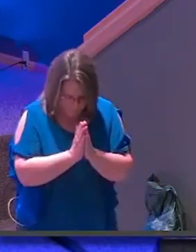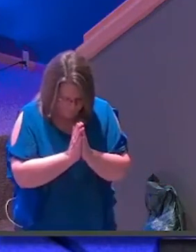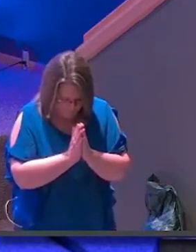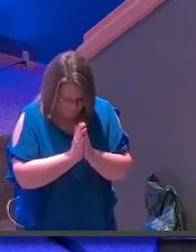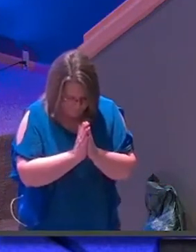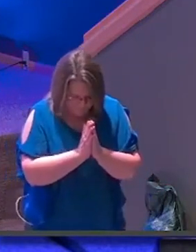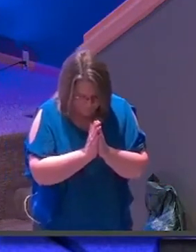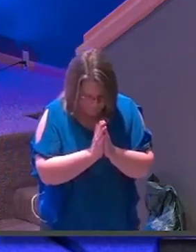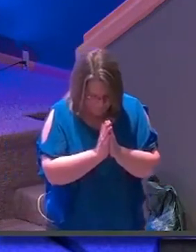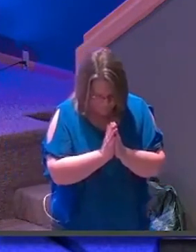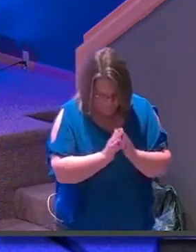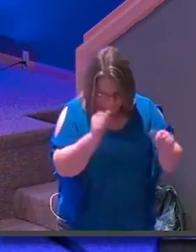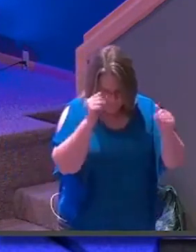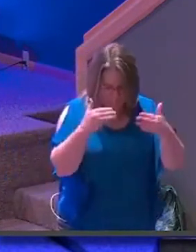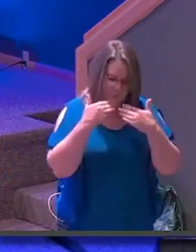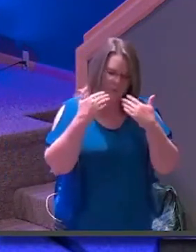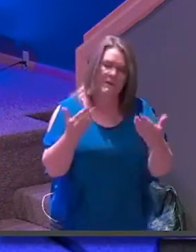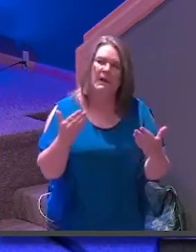Father, I thank you.